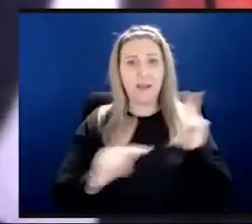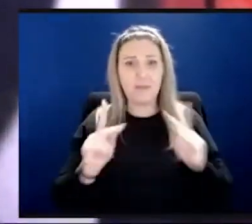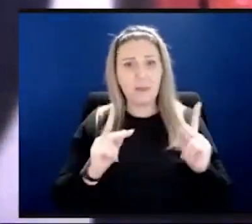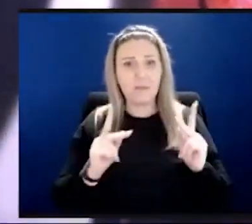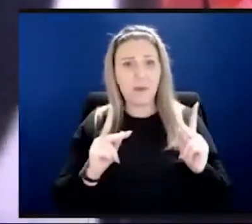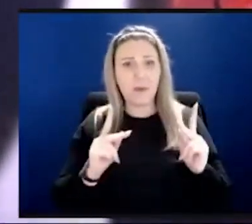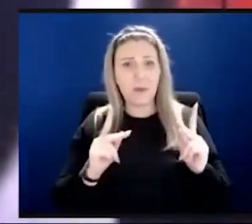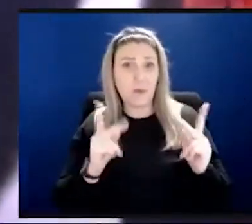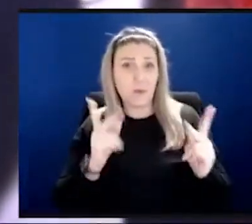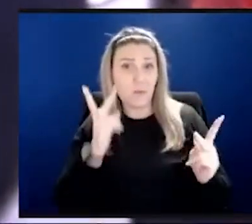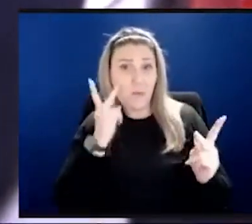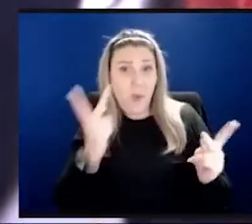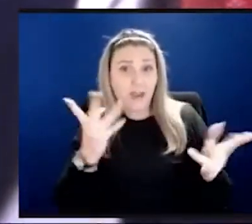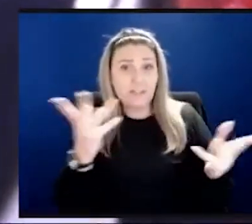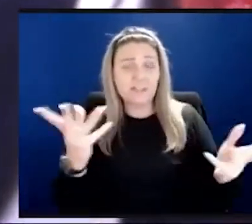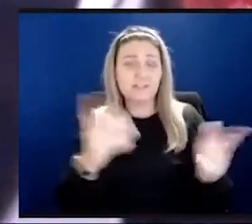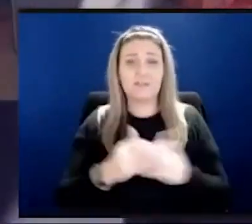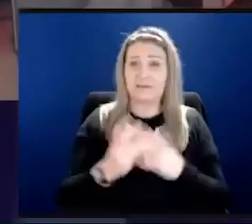more.